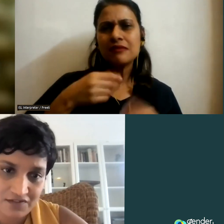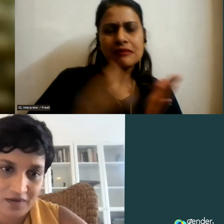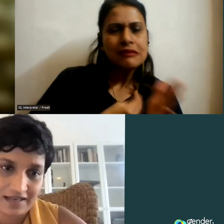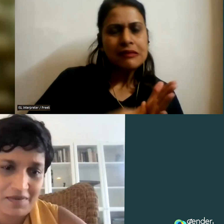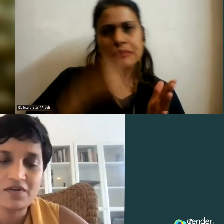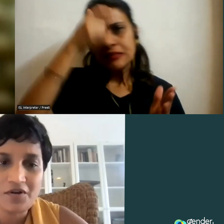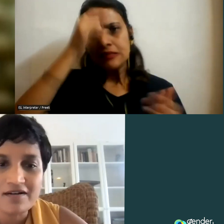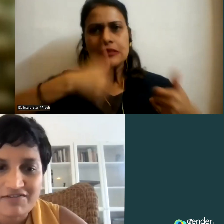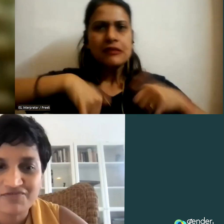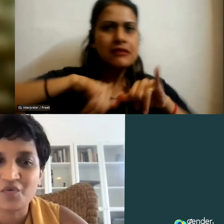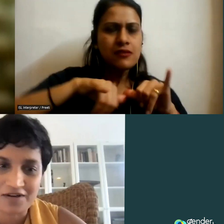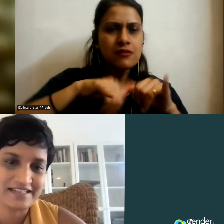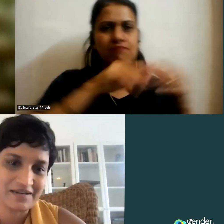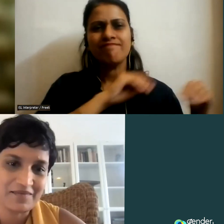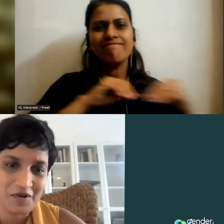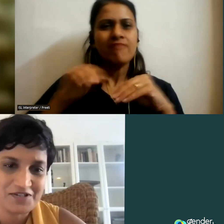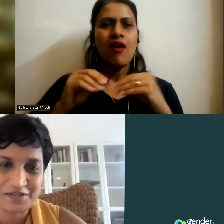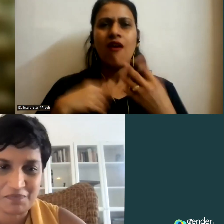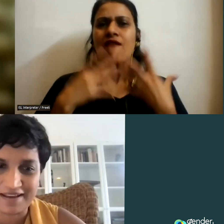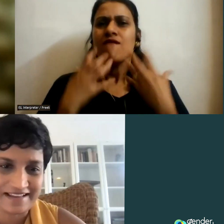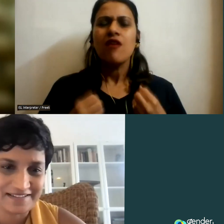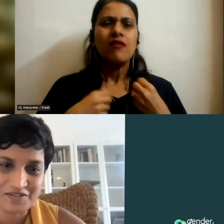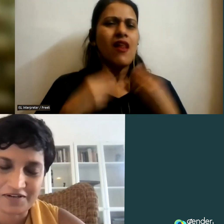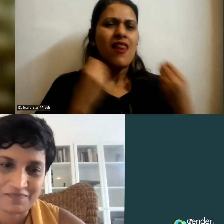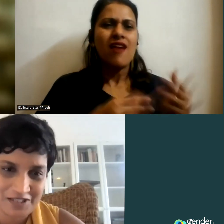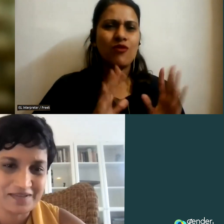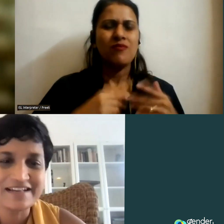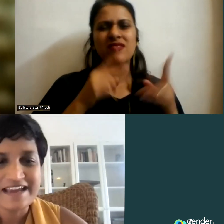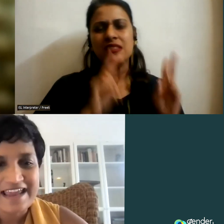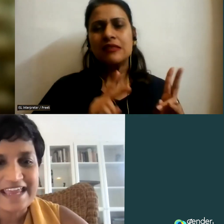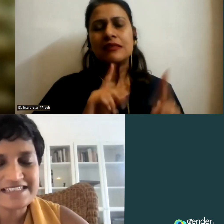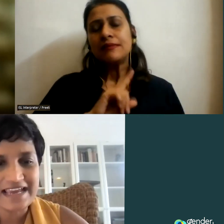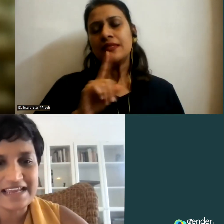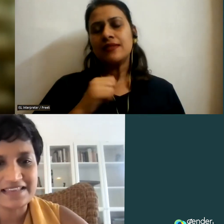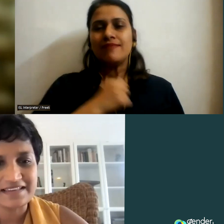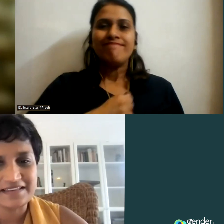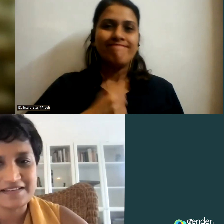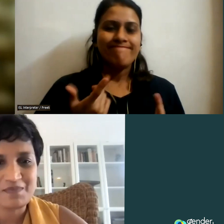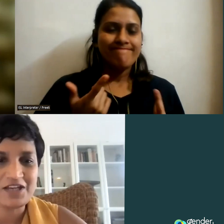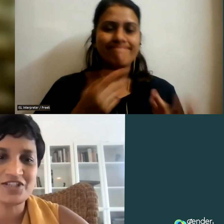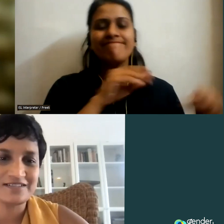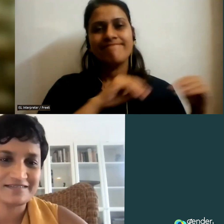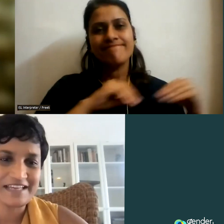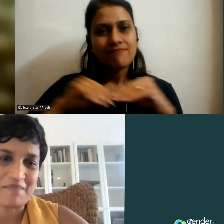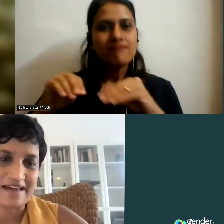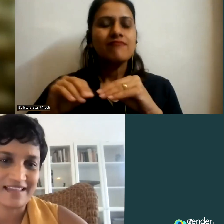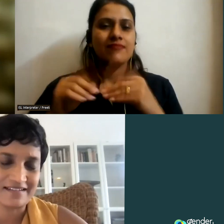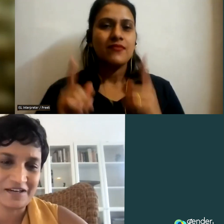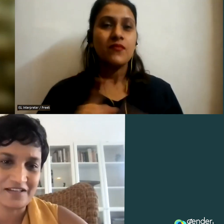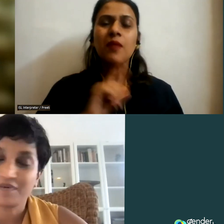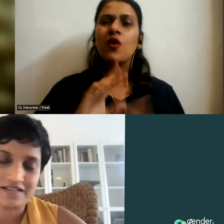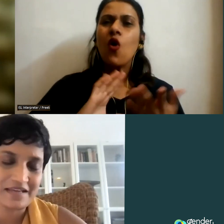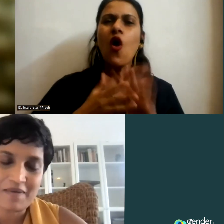issues, if you will. I mean, we were not left for wanting. I mean, I'm not trying to paint like the sorry picture, but the spatial impact